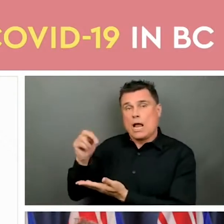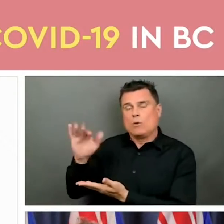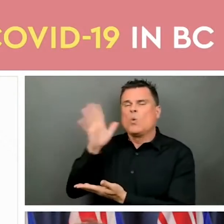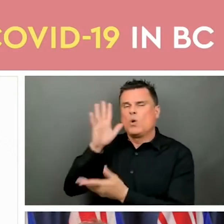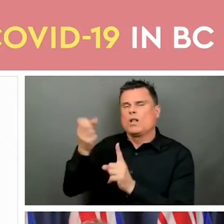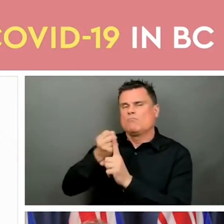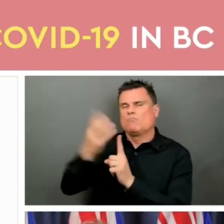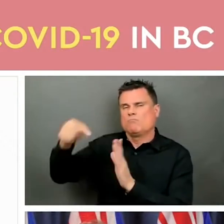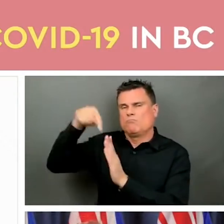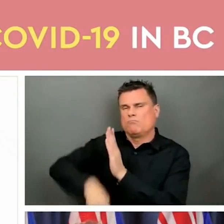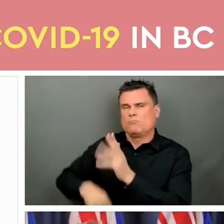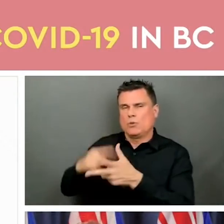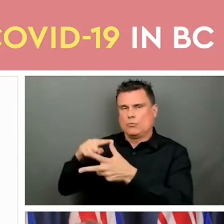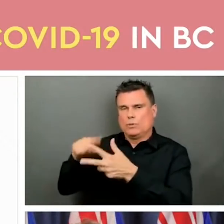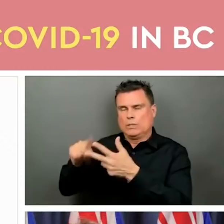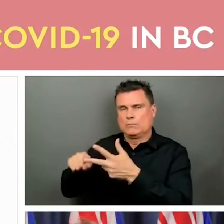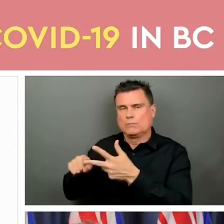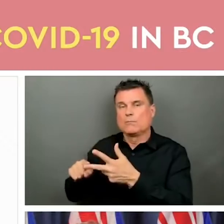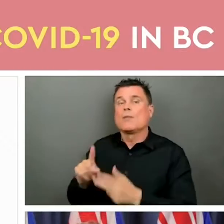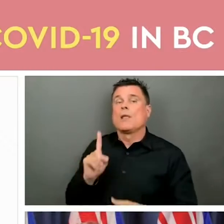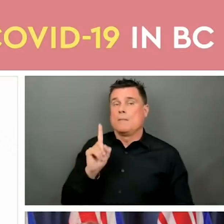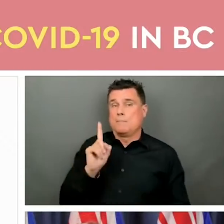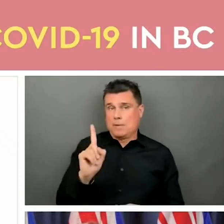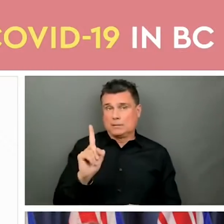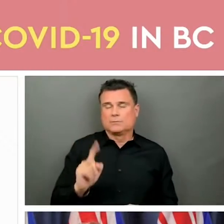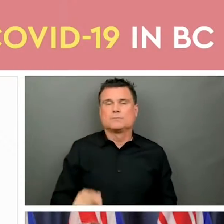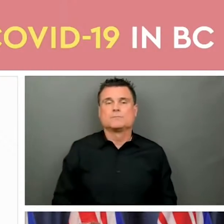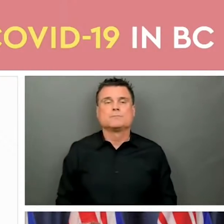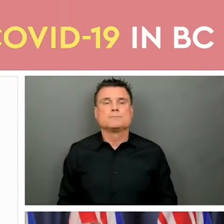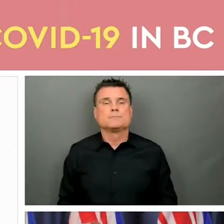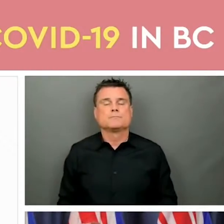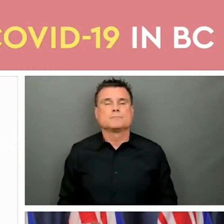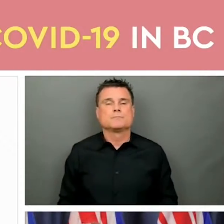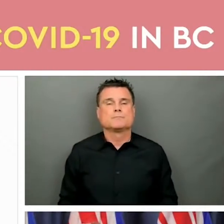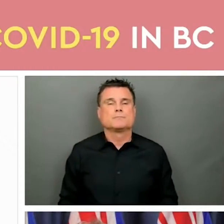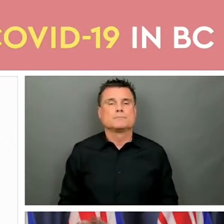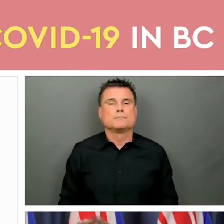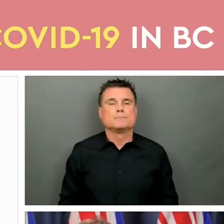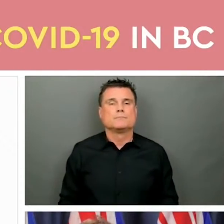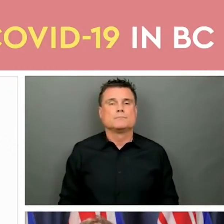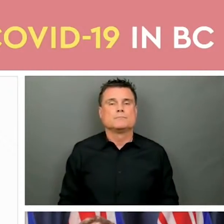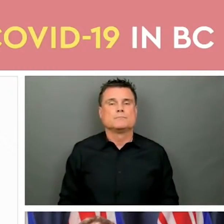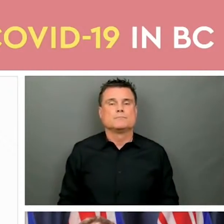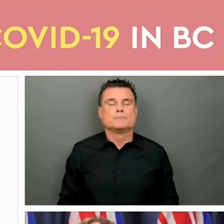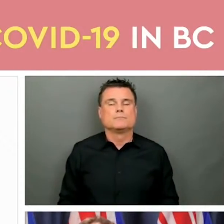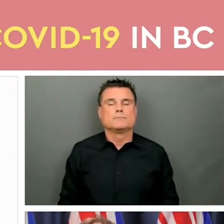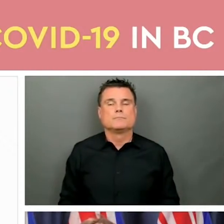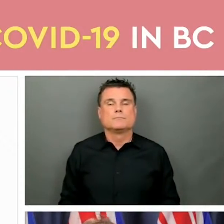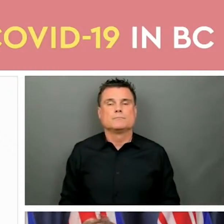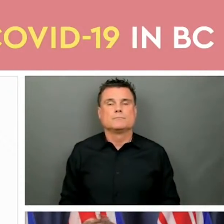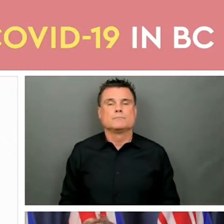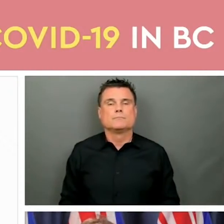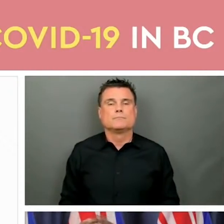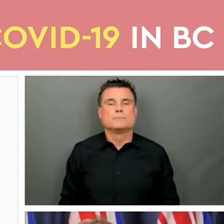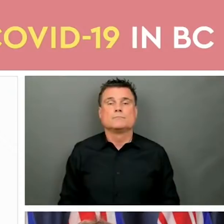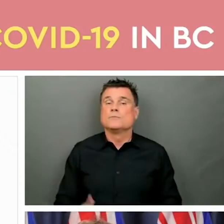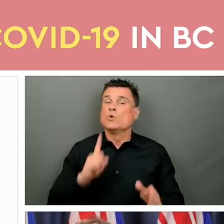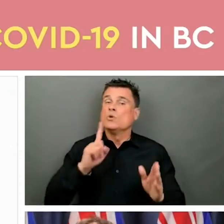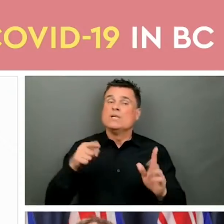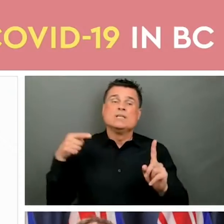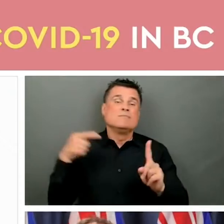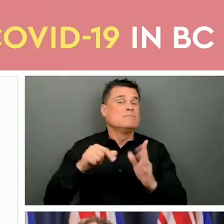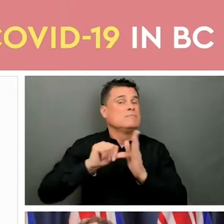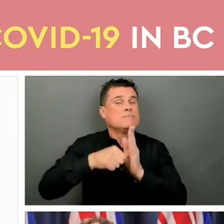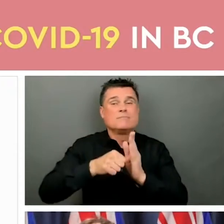AstraZeneca campaign, and now Dr. Henry will be talking about the future of that in her presentation. We need to take action together.